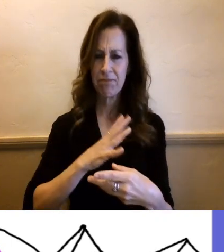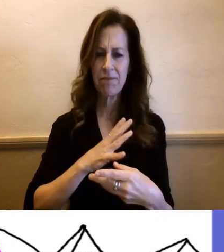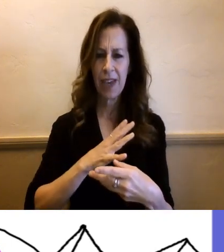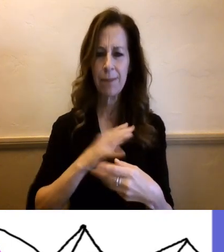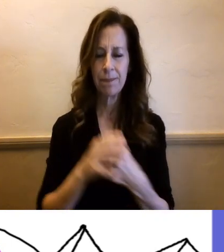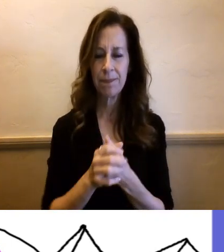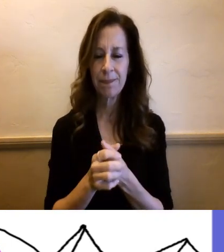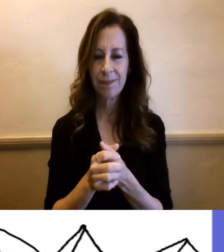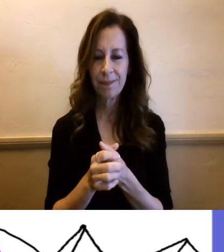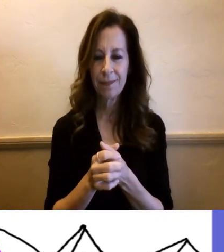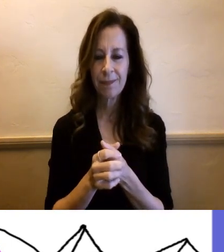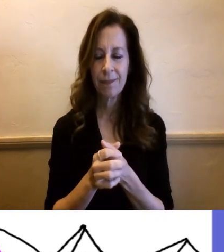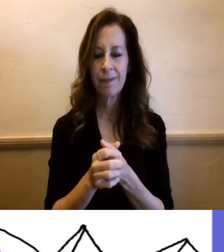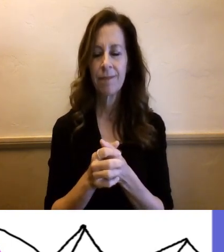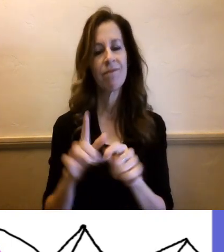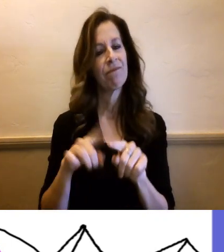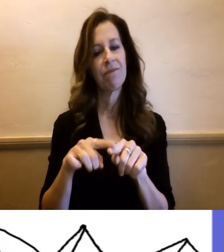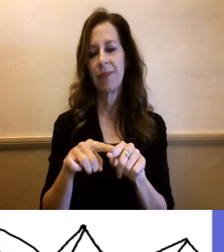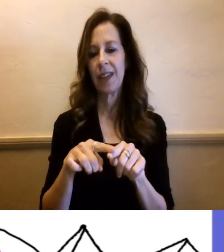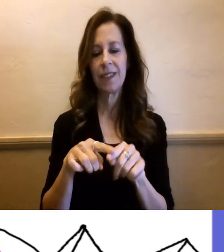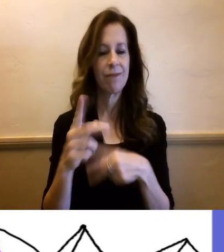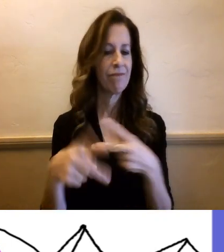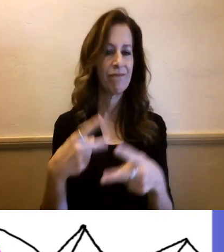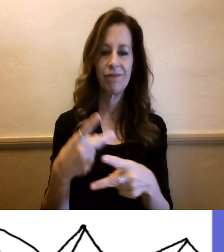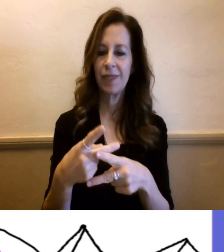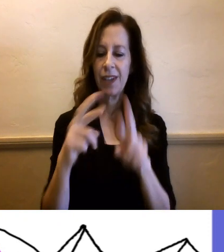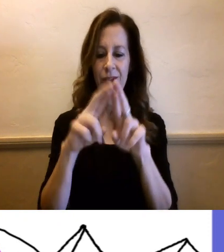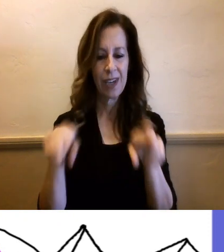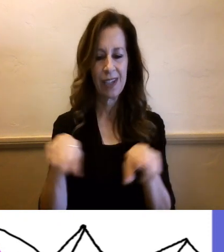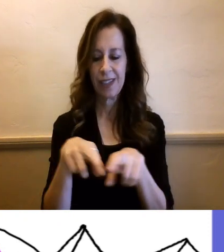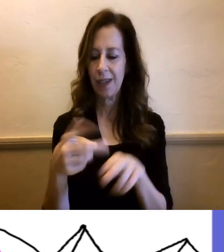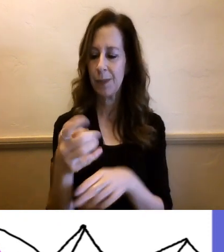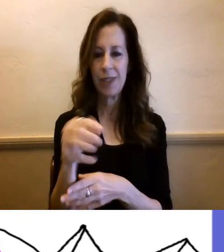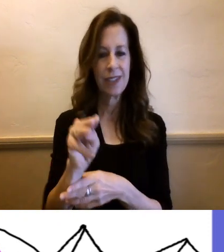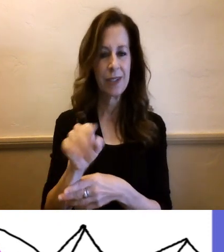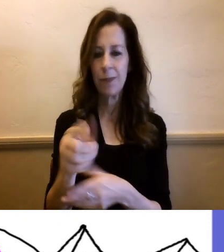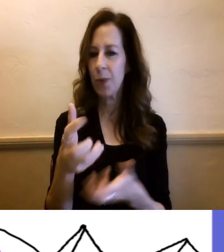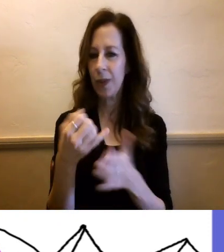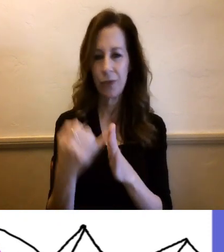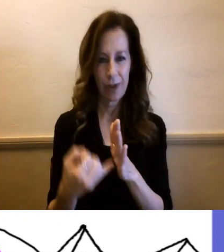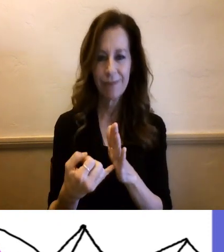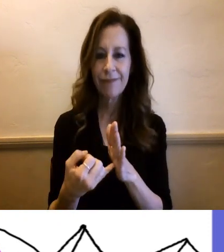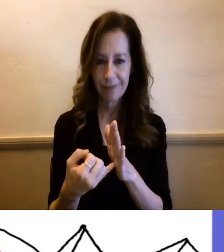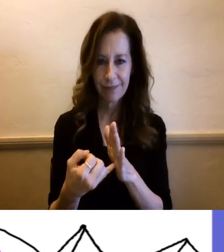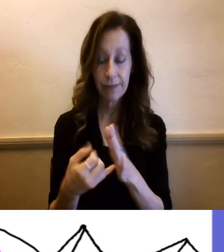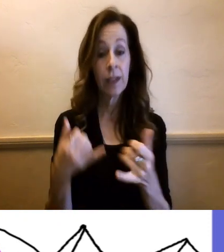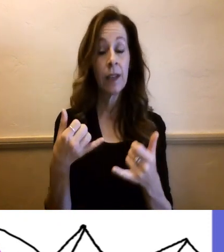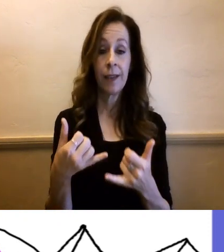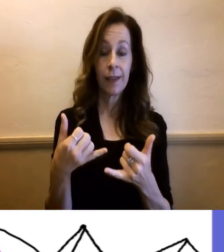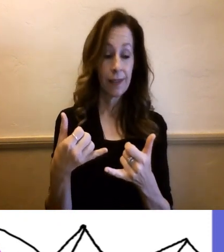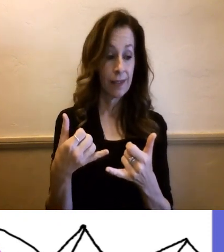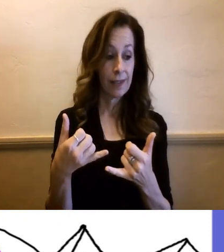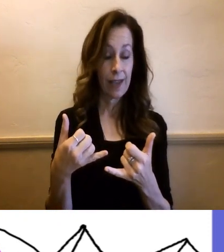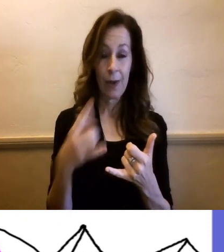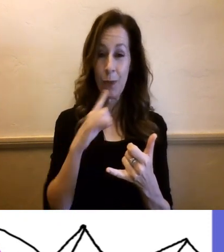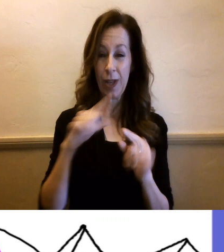box. And that's okay. It just depends on what kind of rectangular prism you want to draw. So look, that